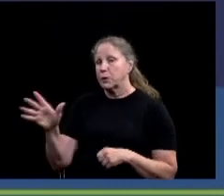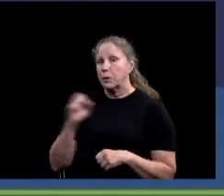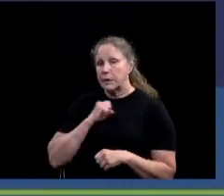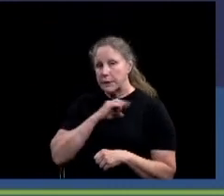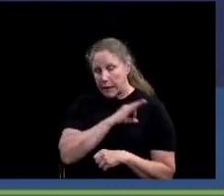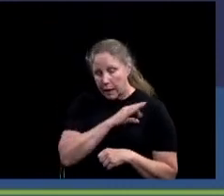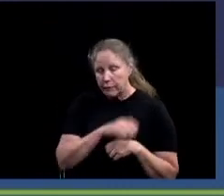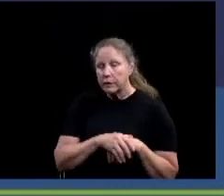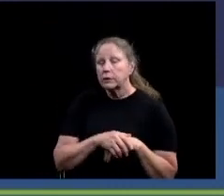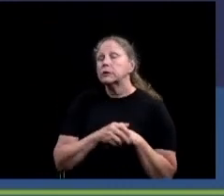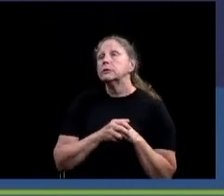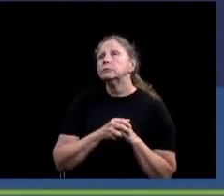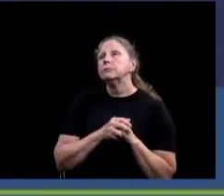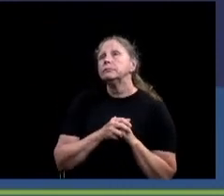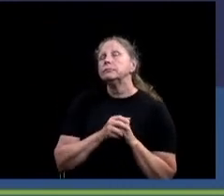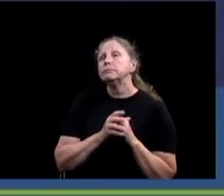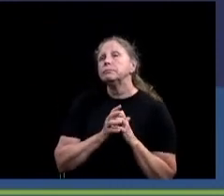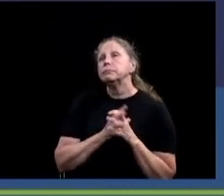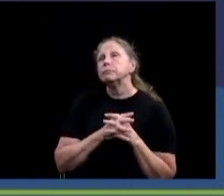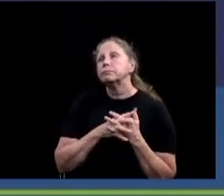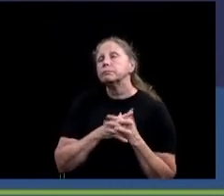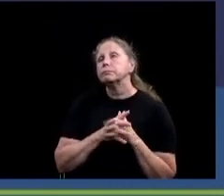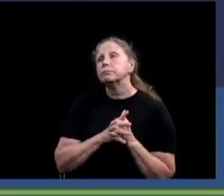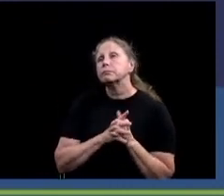sure that